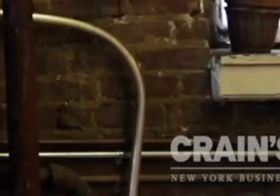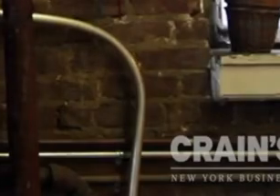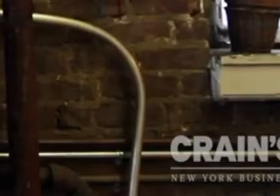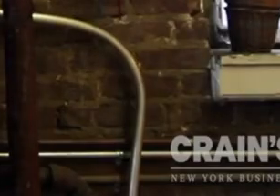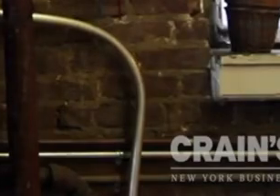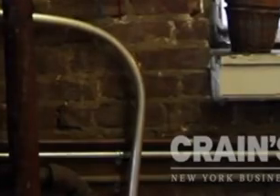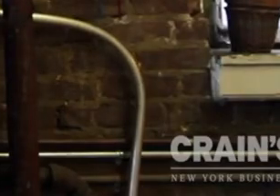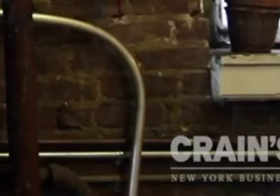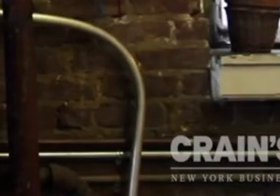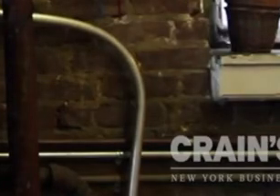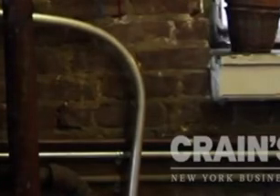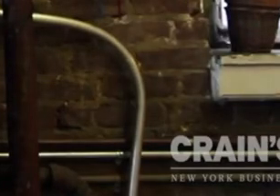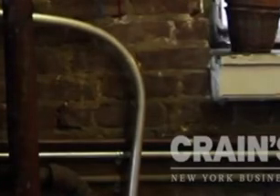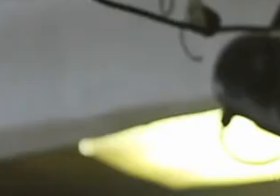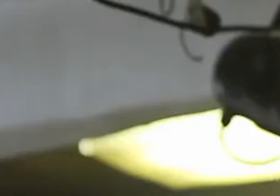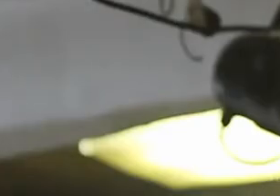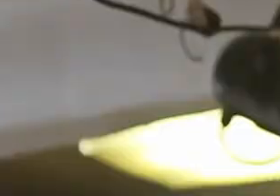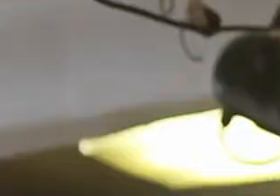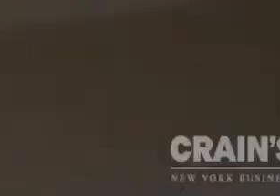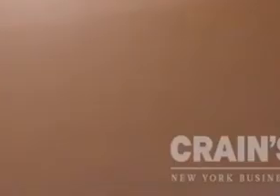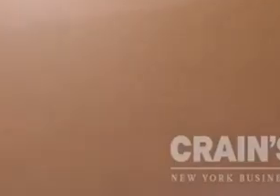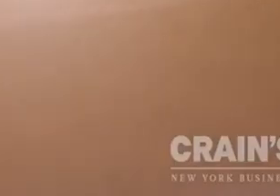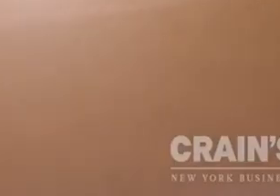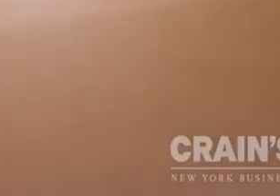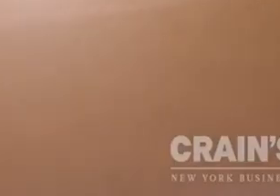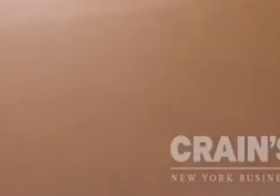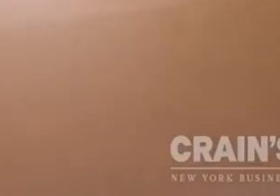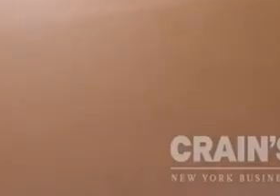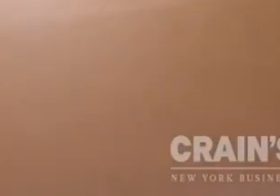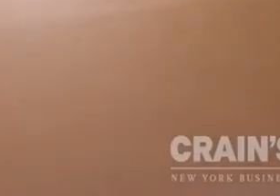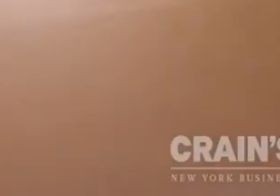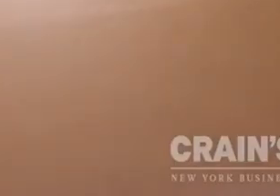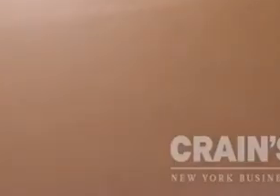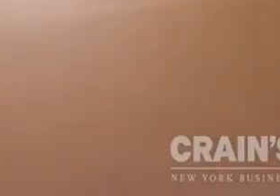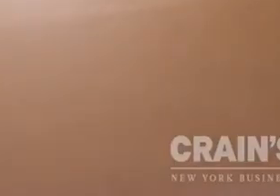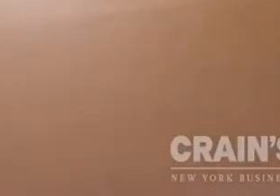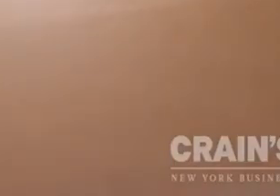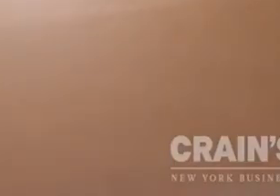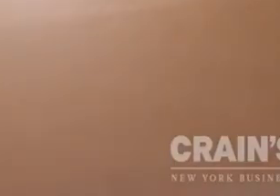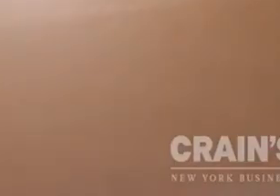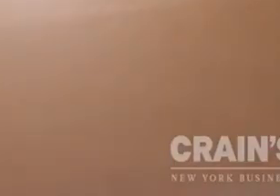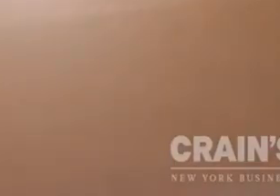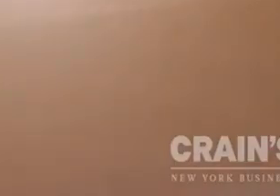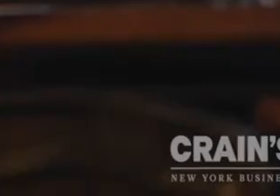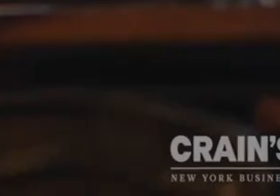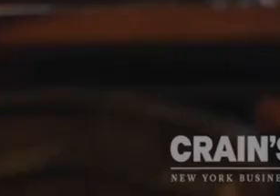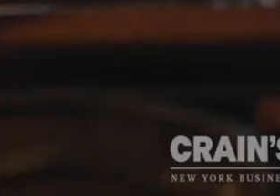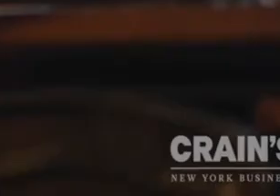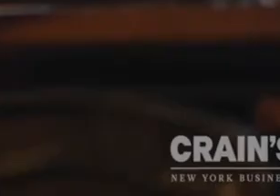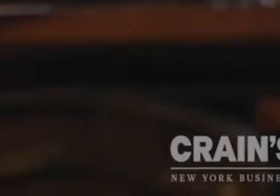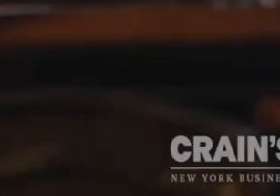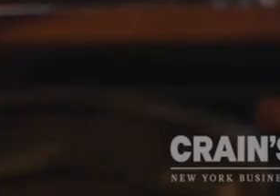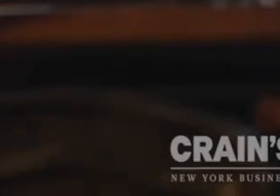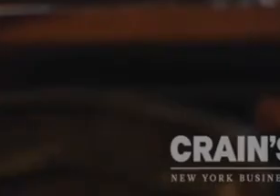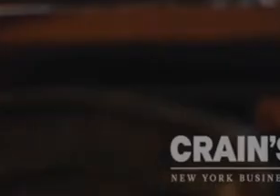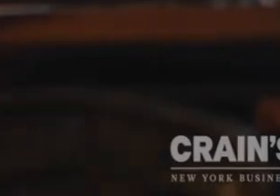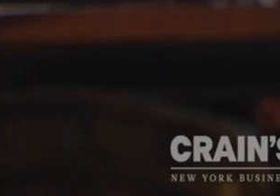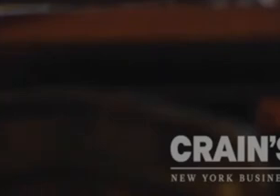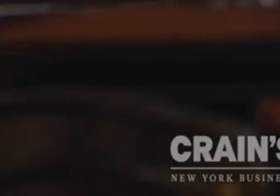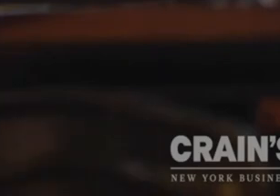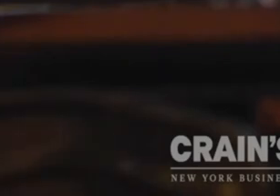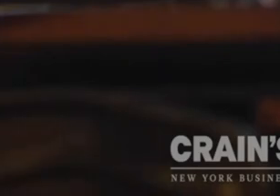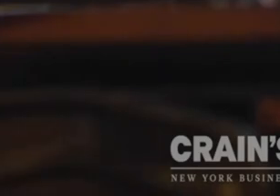There was no performing or anything, but it was paying for this place. So let's finish